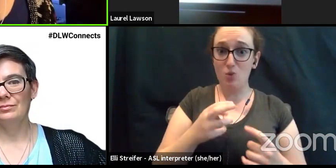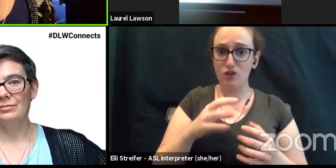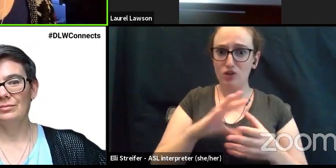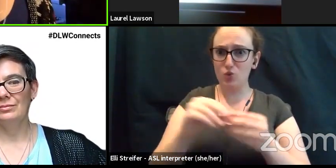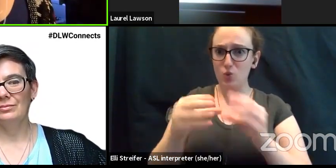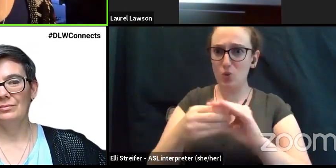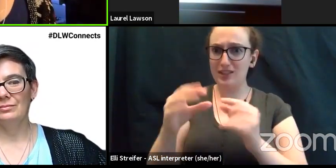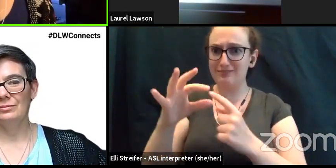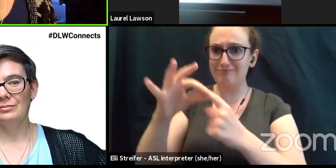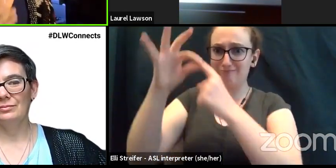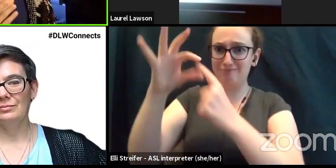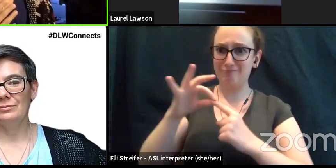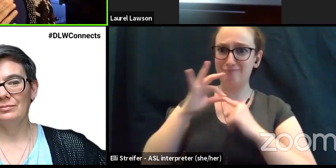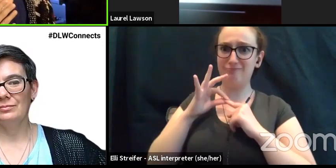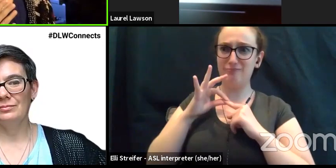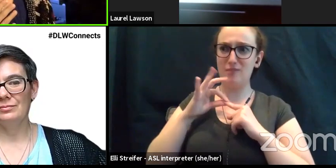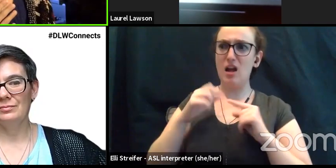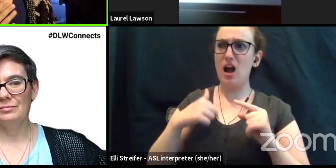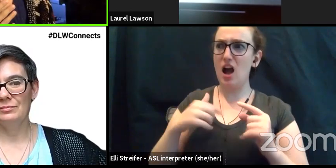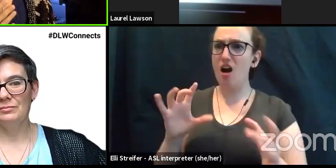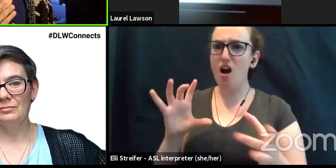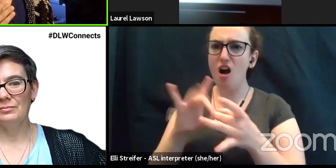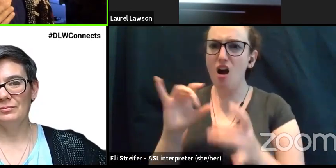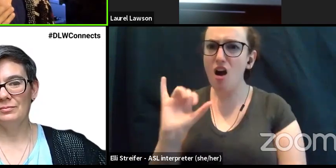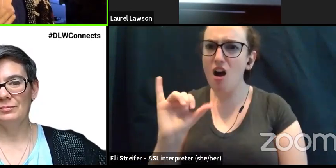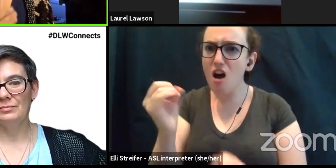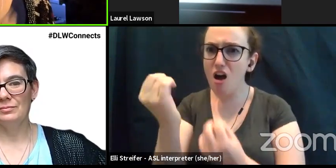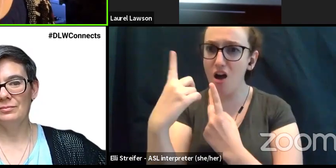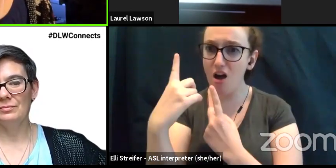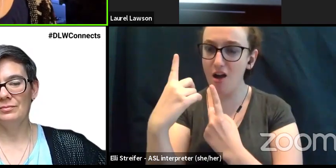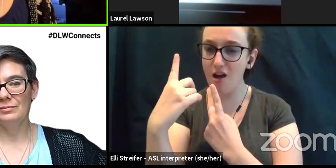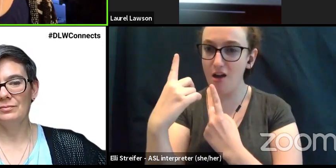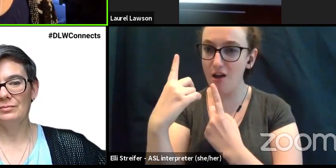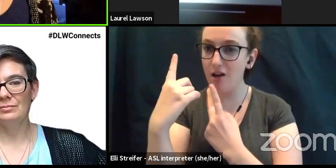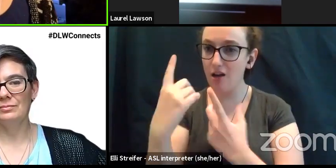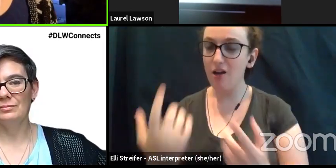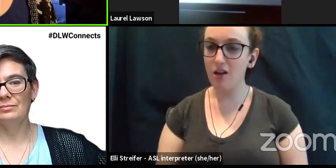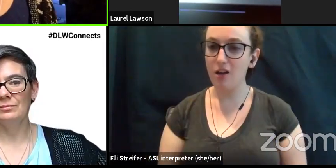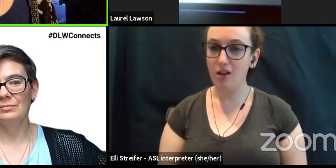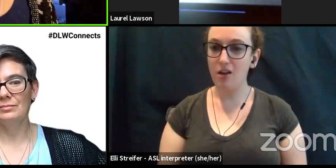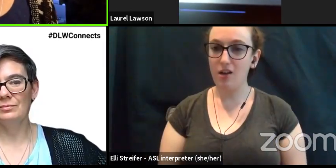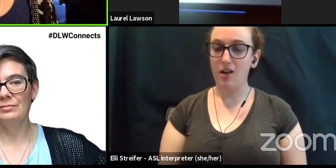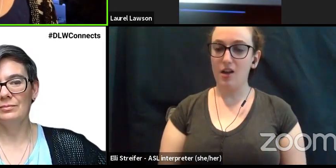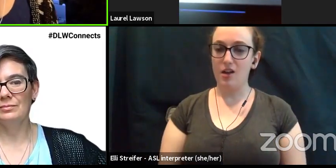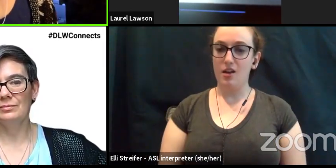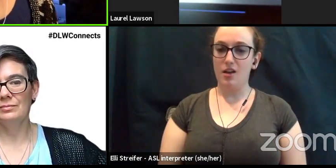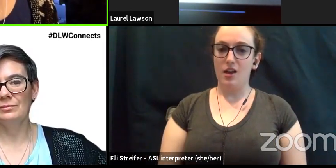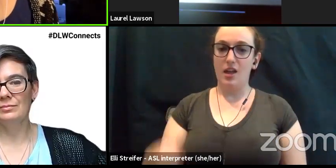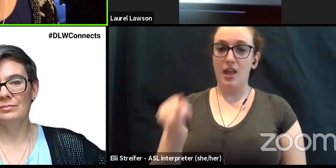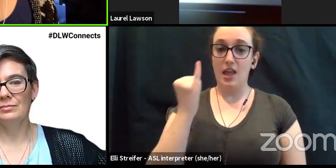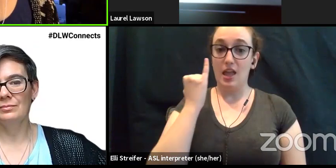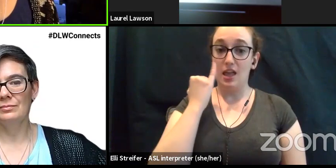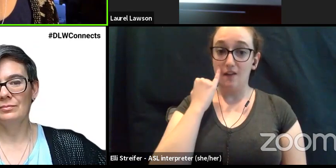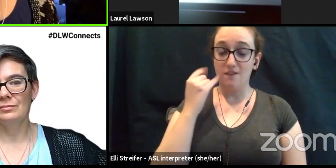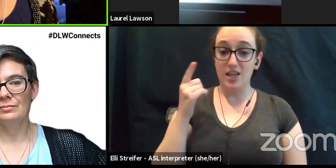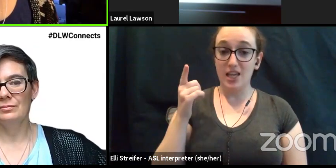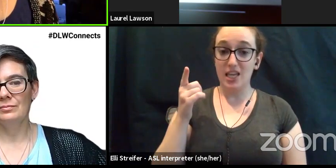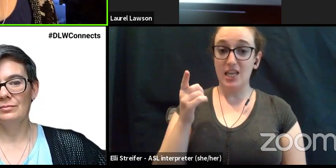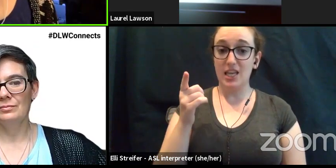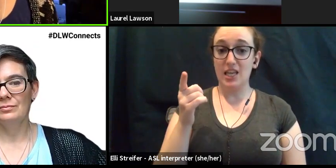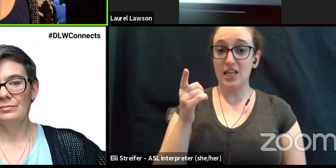But there are things that he talks about that I'm like, I can totally relate to that. And I feel like if he was in the hands of